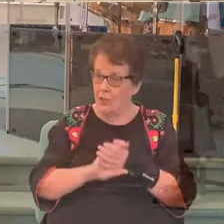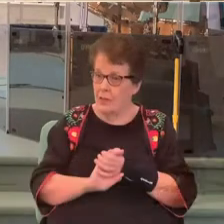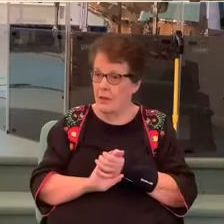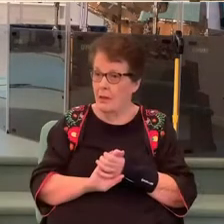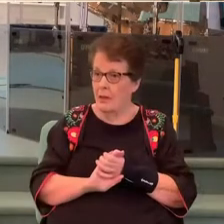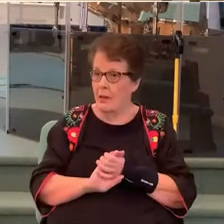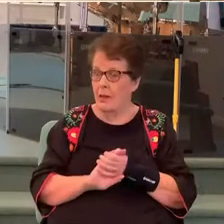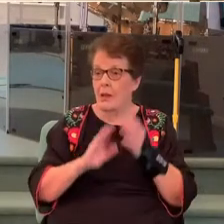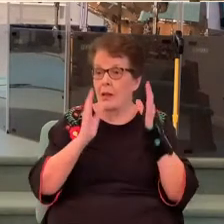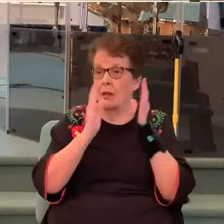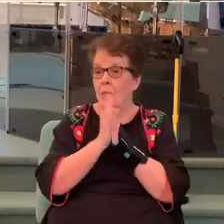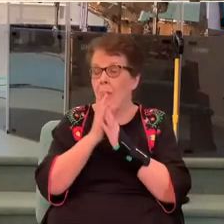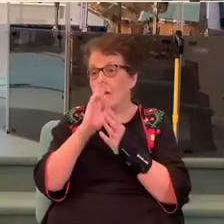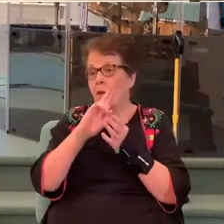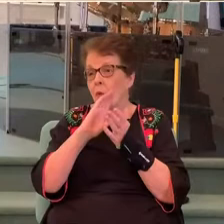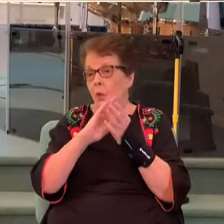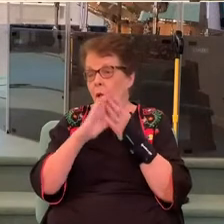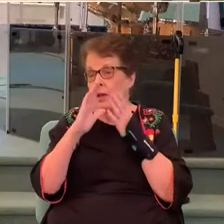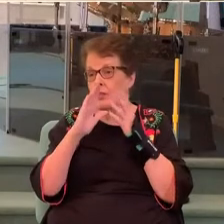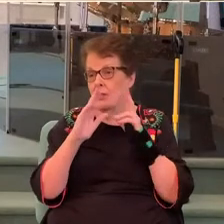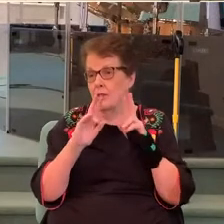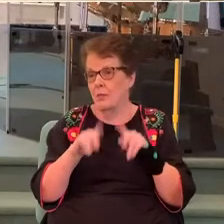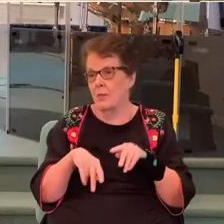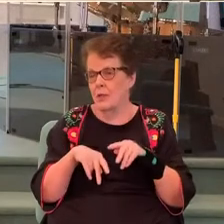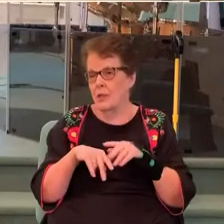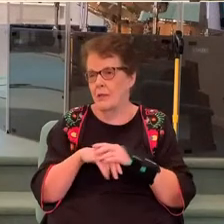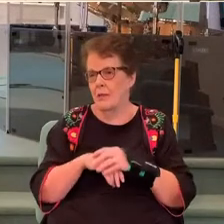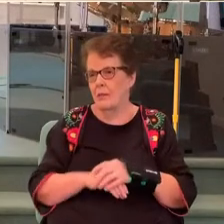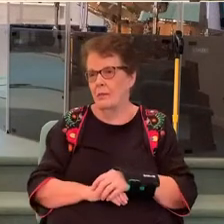The prayer of a righteous person